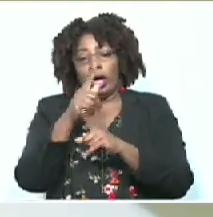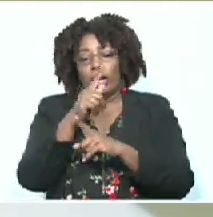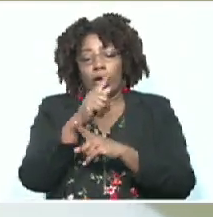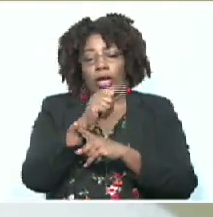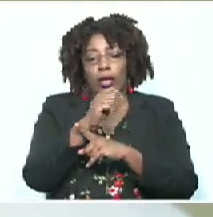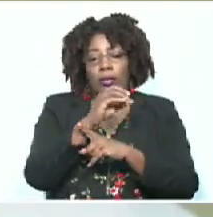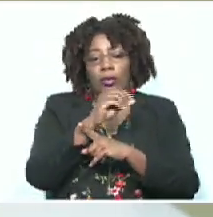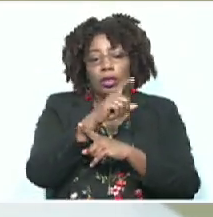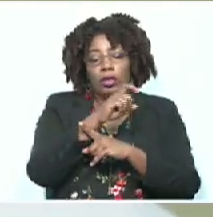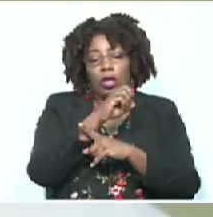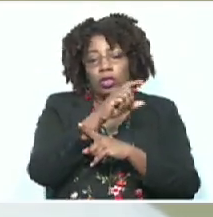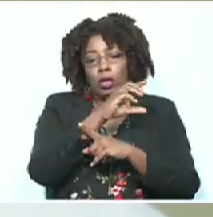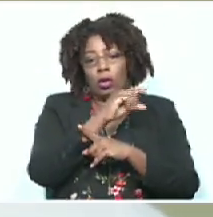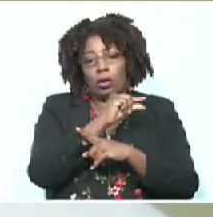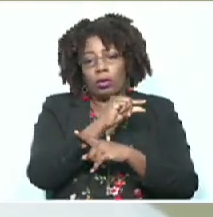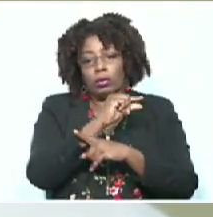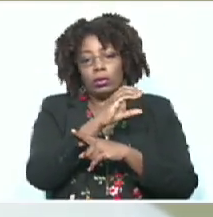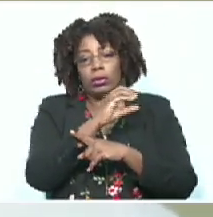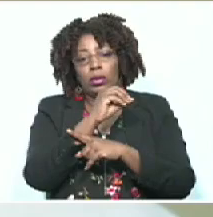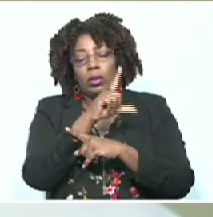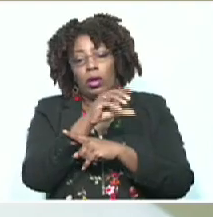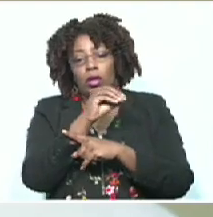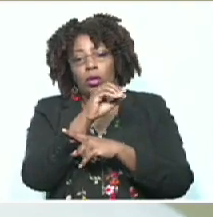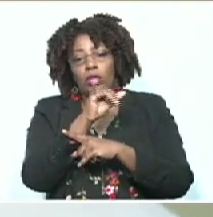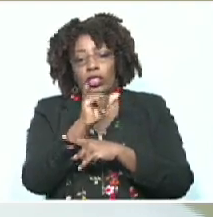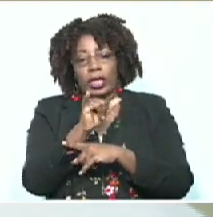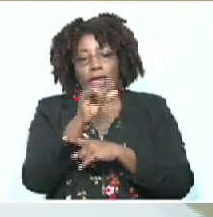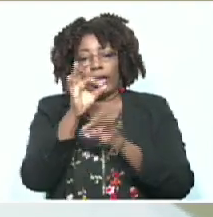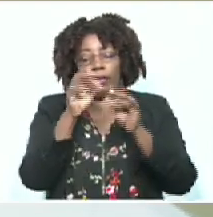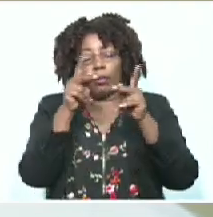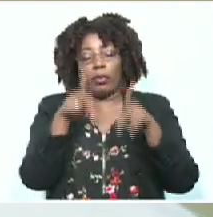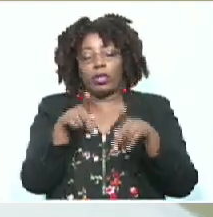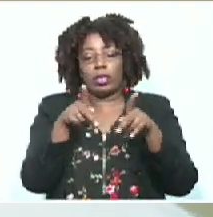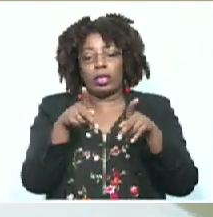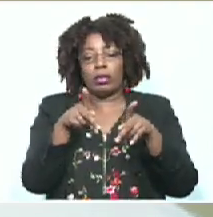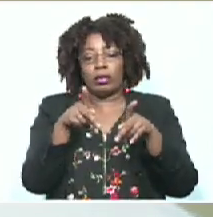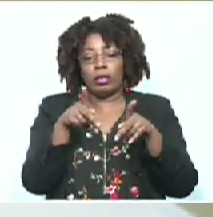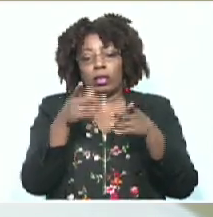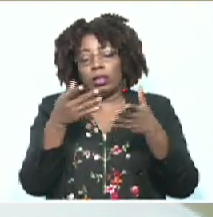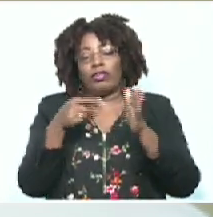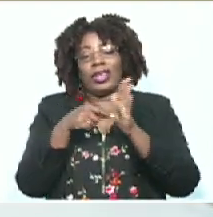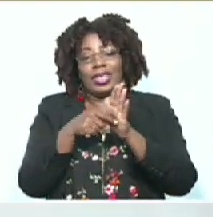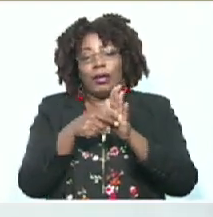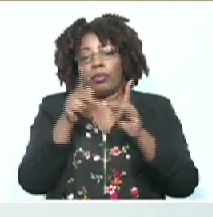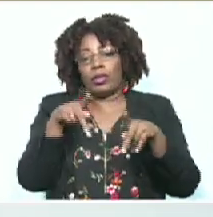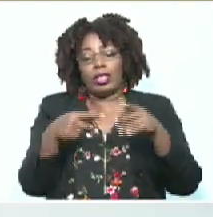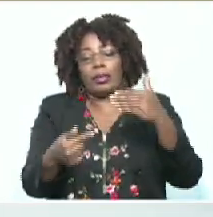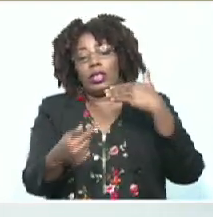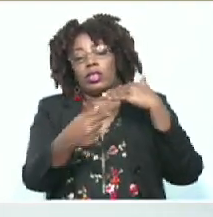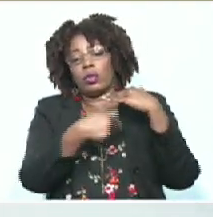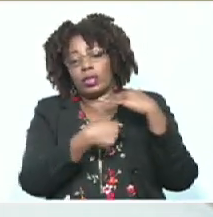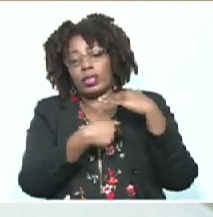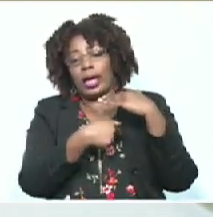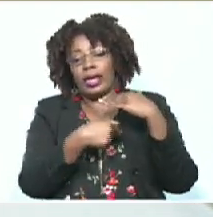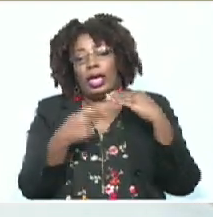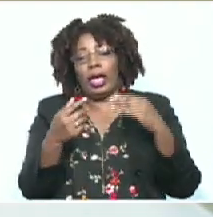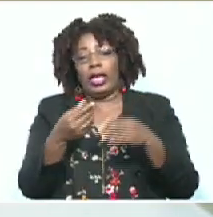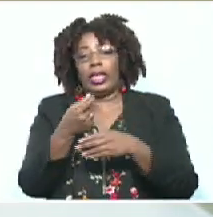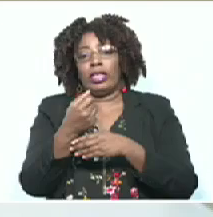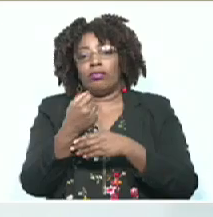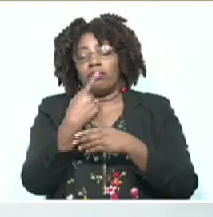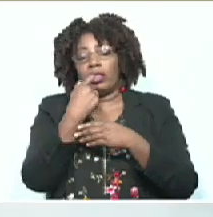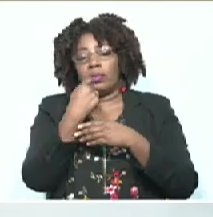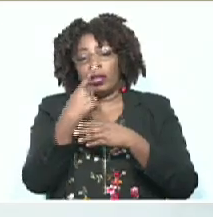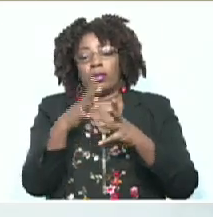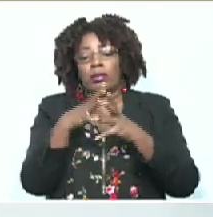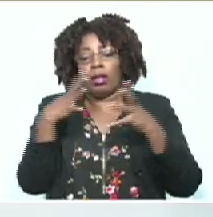whether or not a person consumed a drug. Let's say a person committed suicide, right? And they took a whole heap of pills.